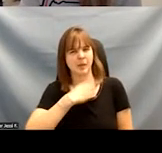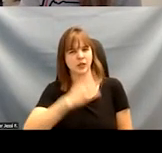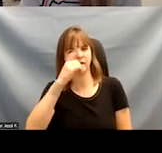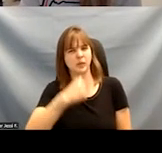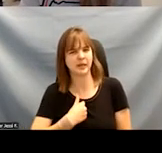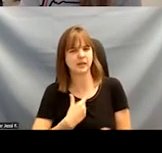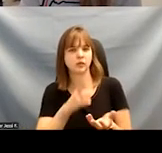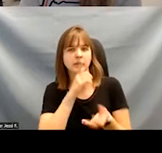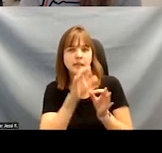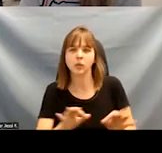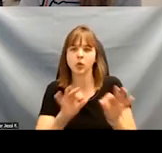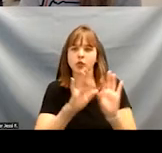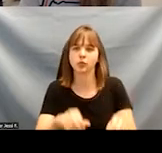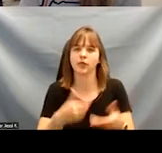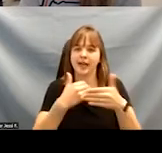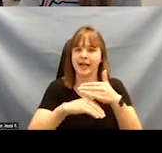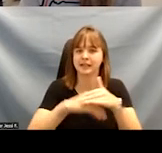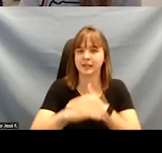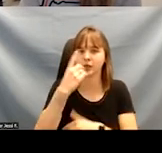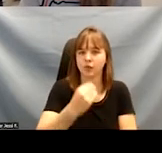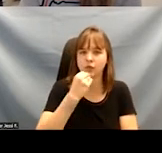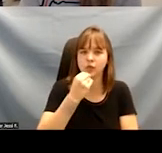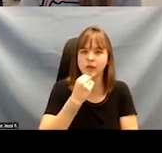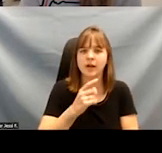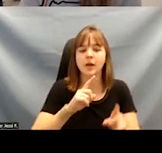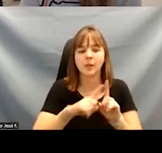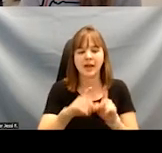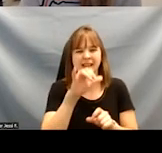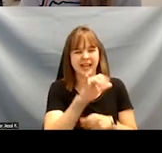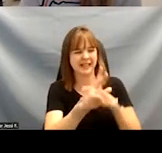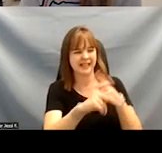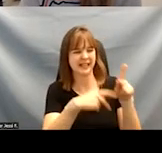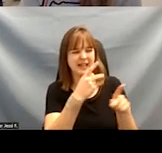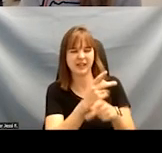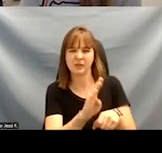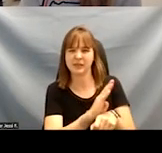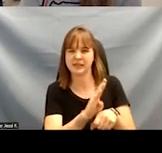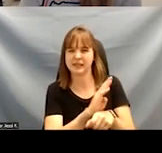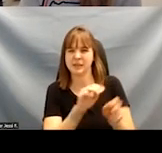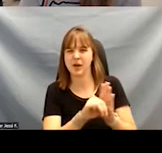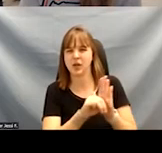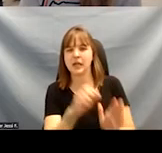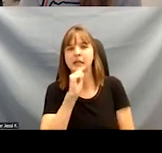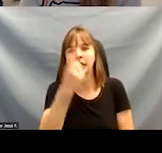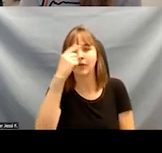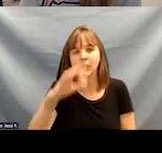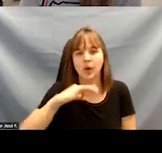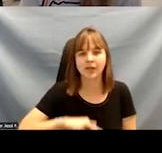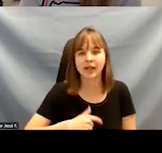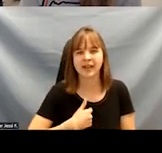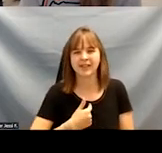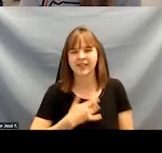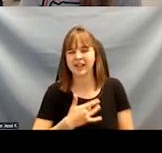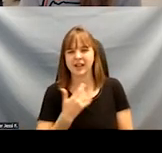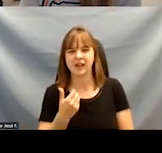And after a while, I got kind of burnt out with nonprofit organizations. You know, there's